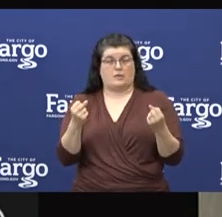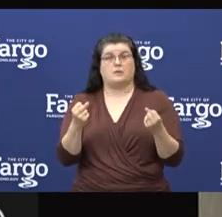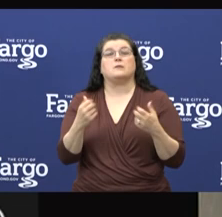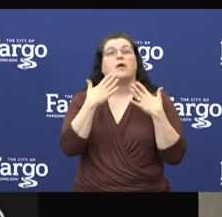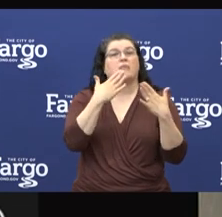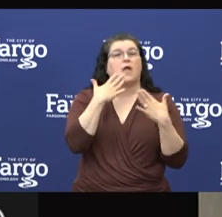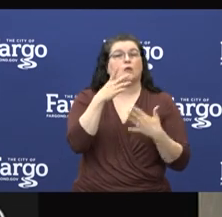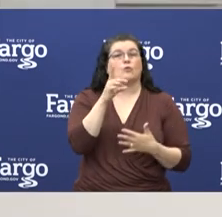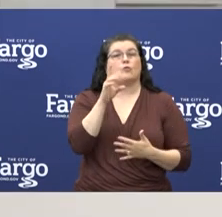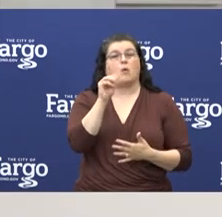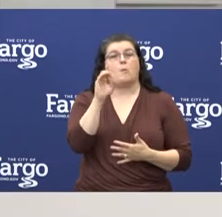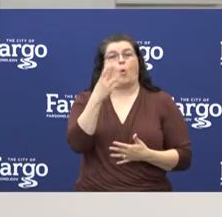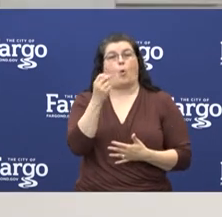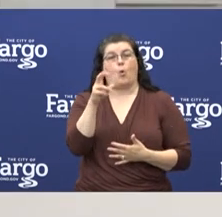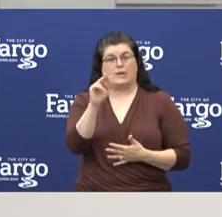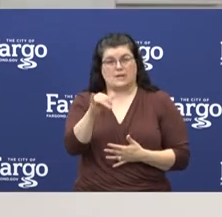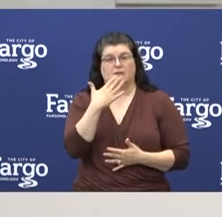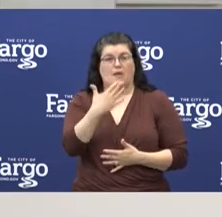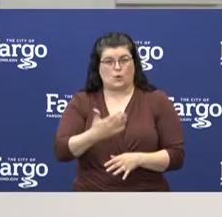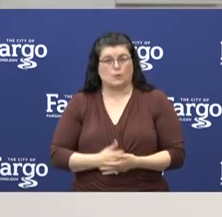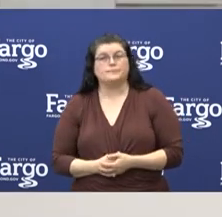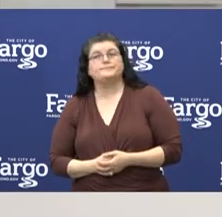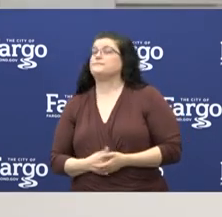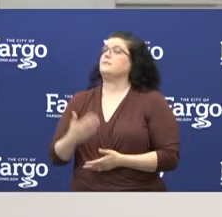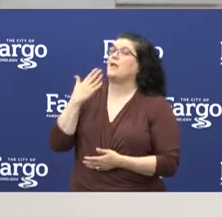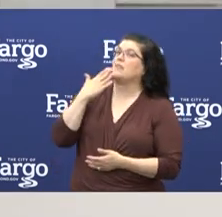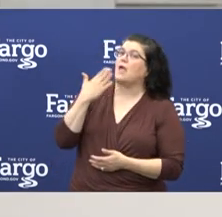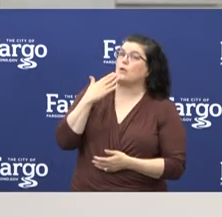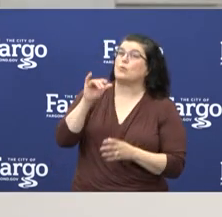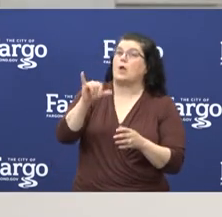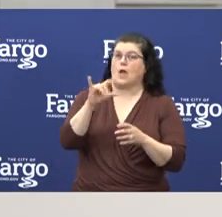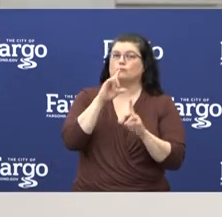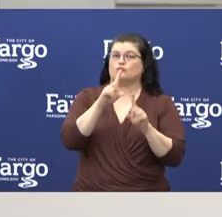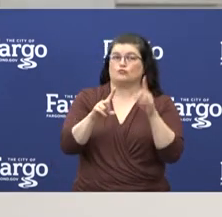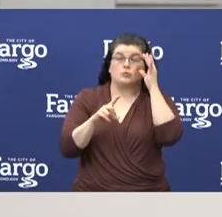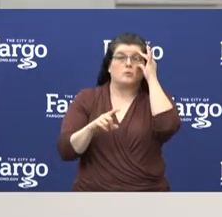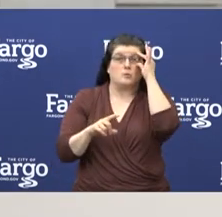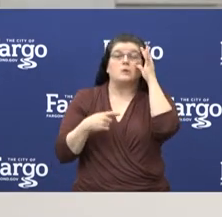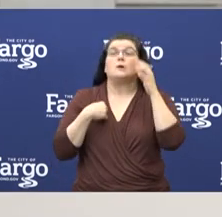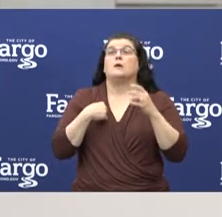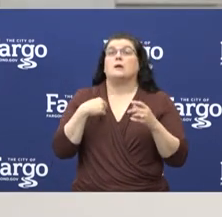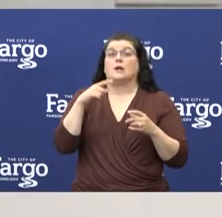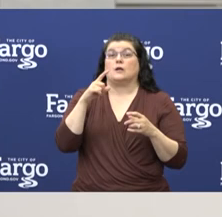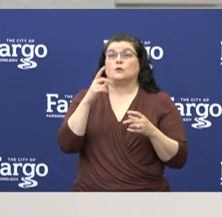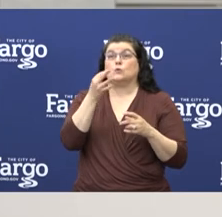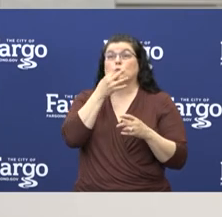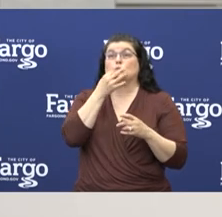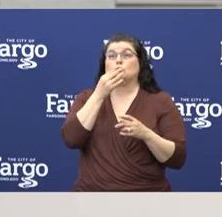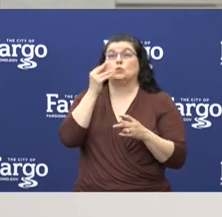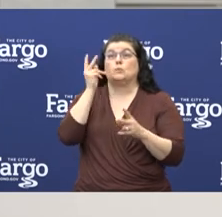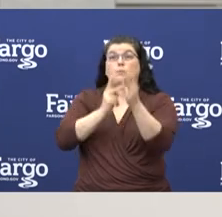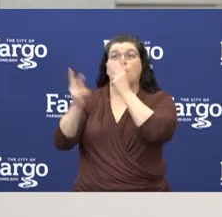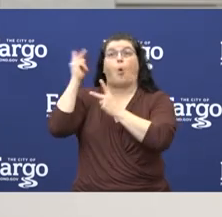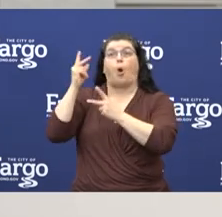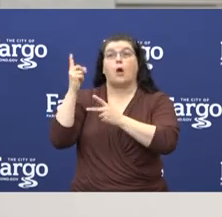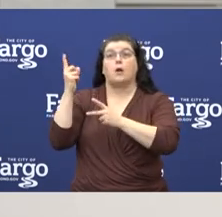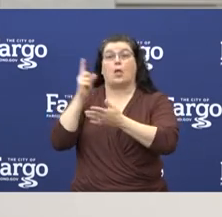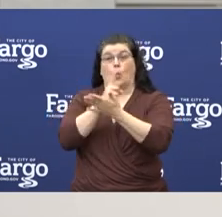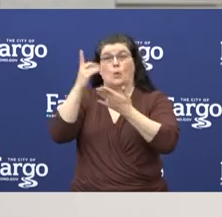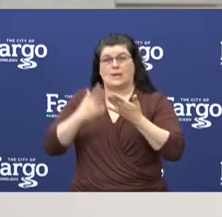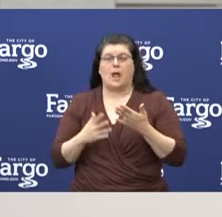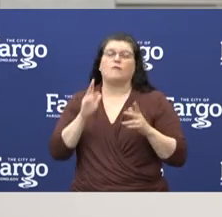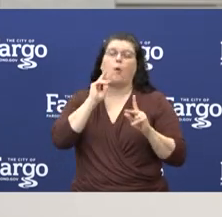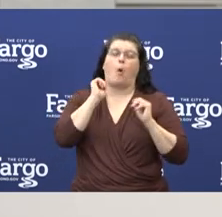Mahoney. Very good. Thank you, Jim. And that's very true. We need to, Memorial Day weekend is for all those people who have fallen and served in,